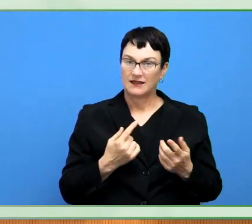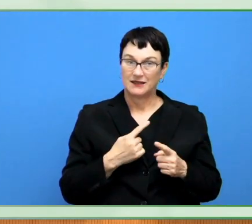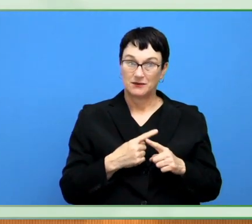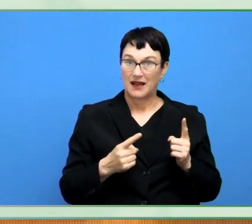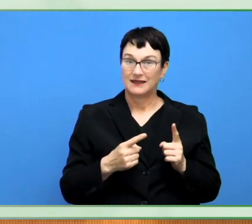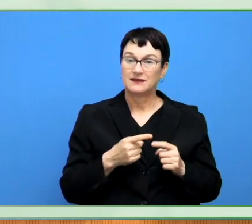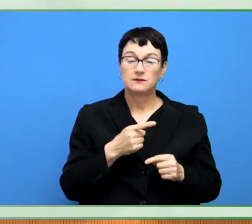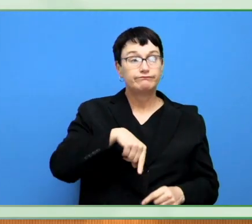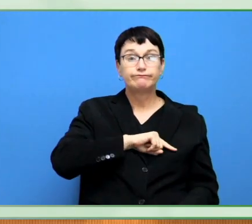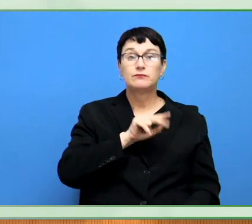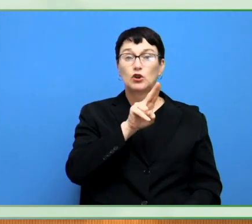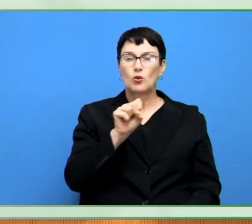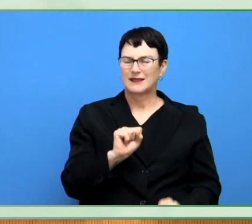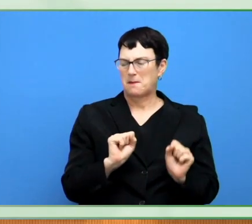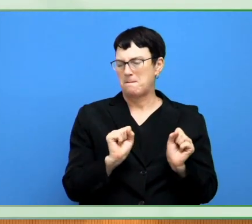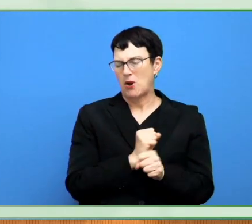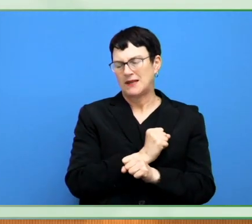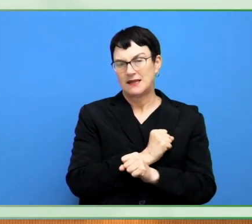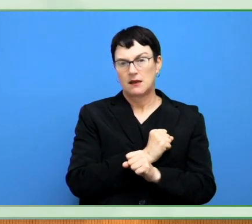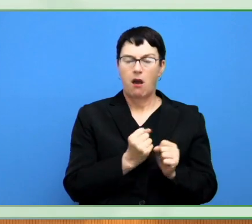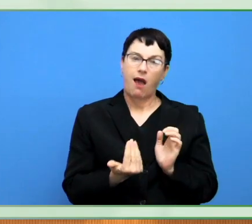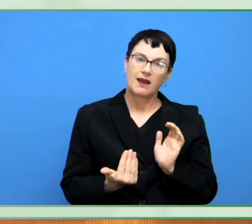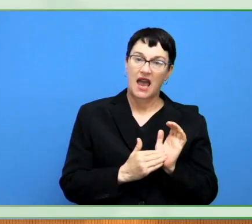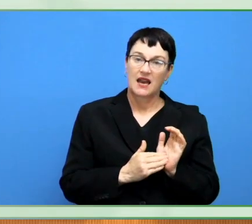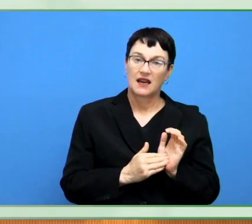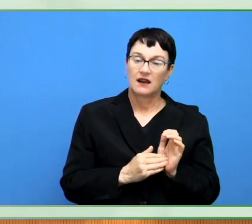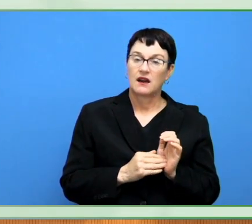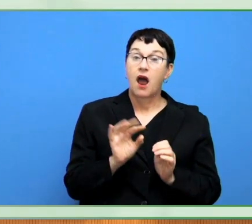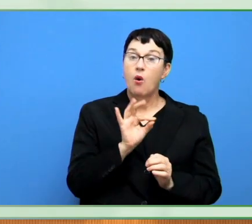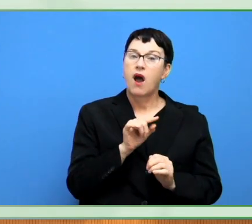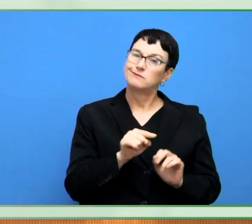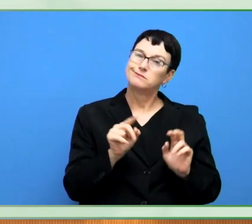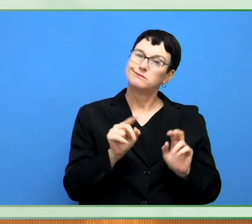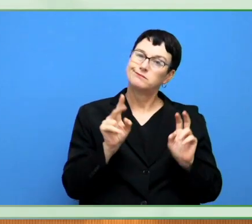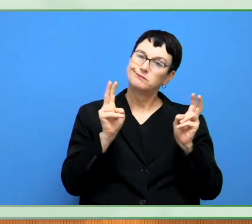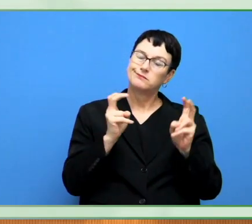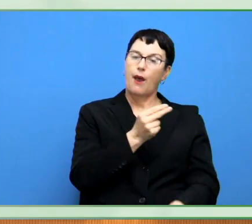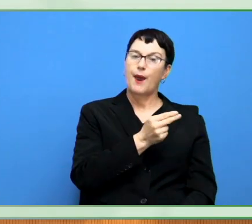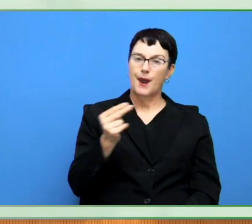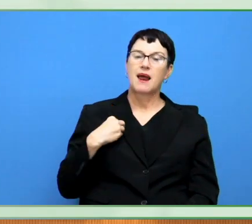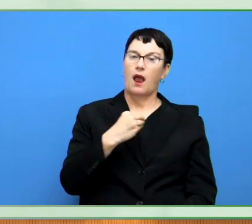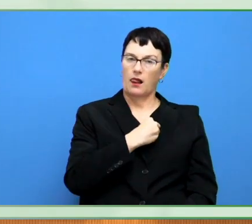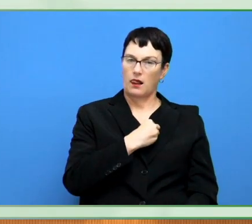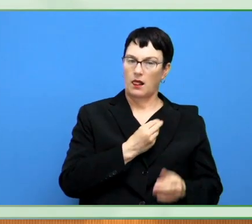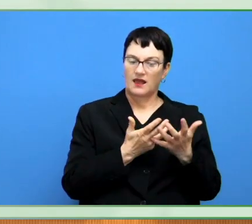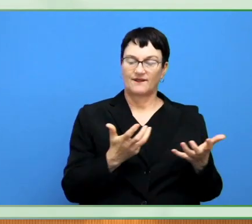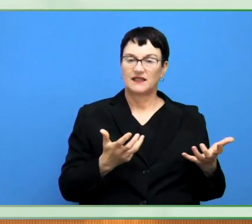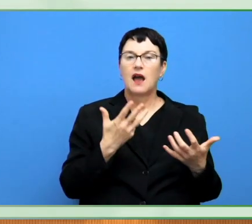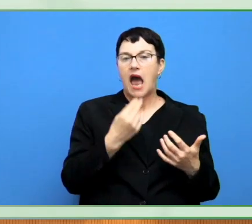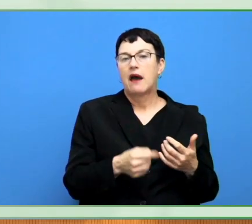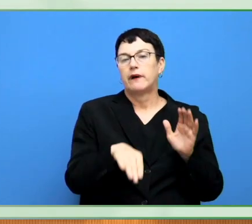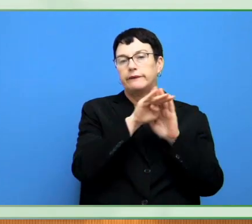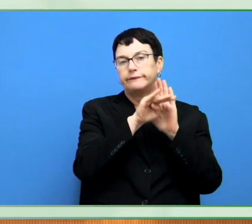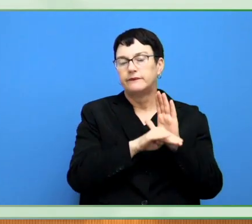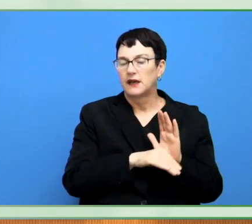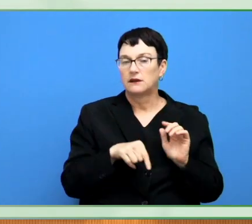to the way that they are classified as medical devices and a mountain of regulations for which the United States is known